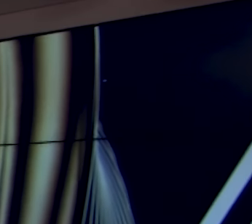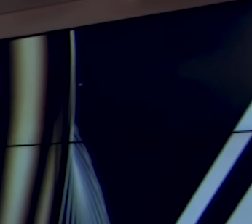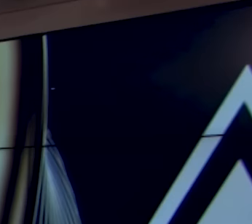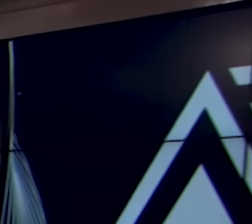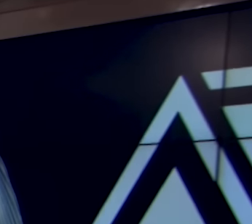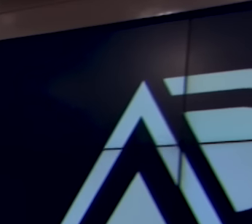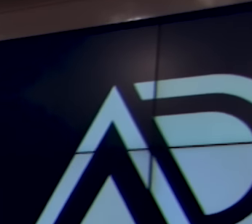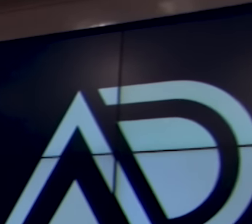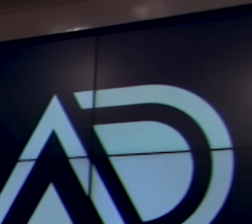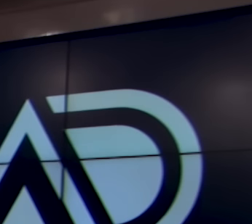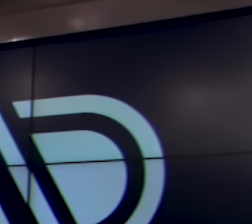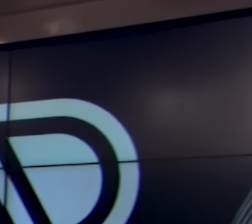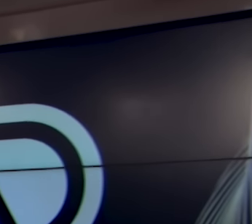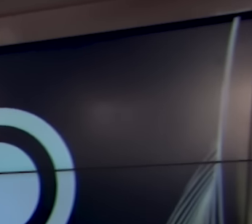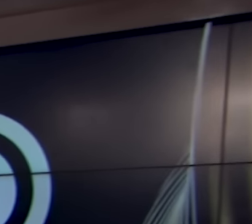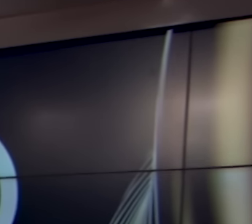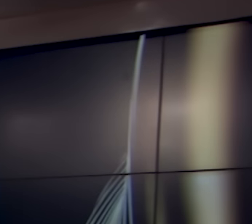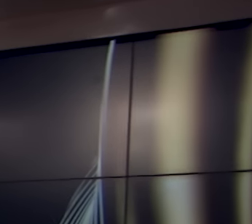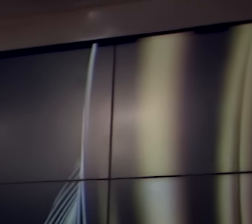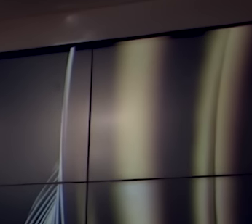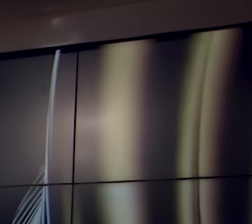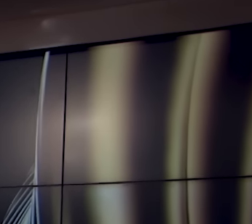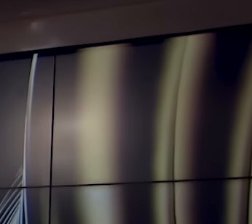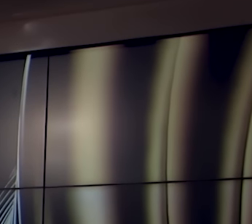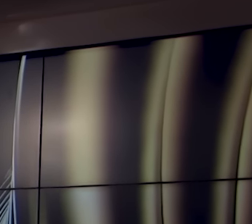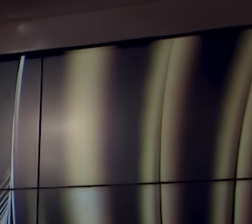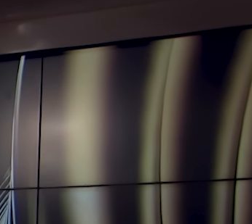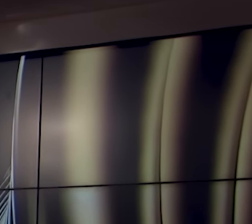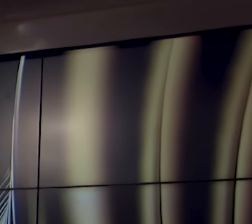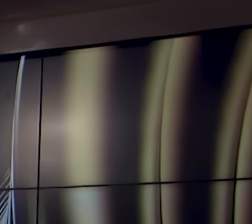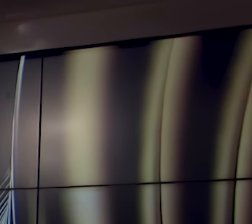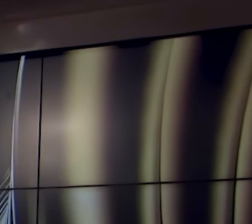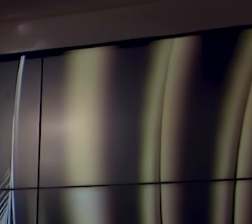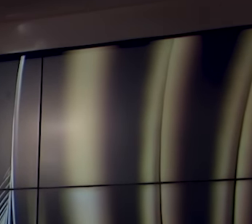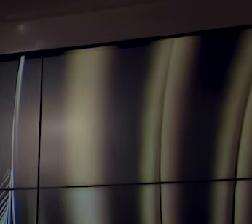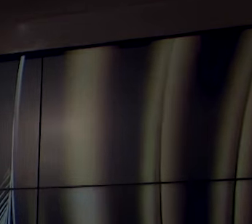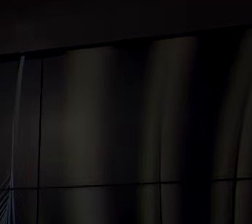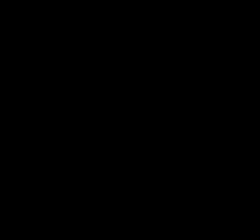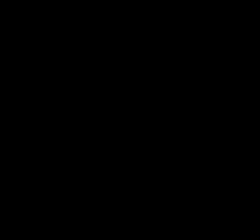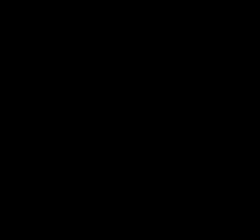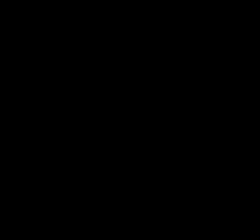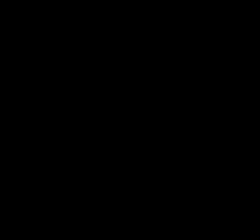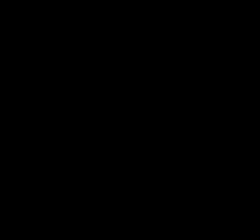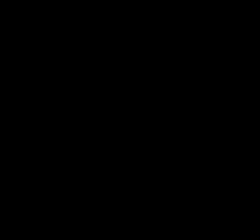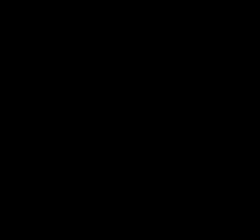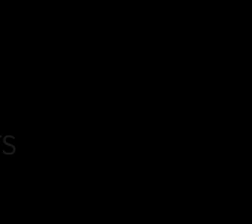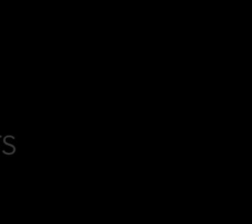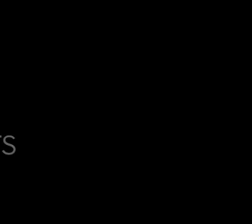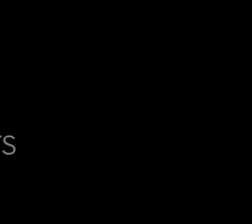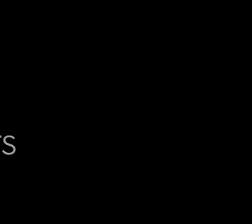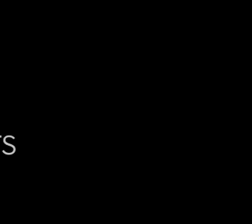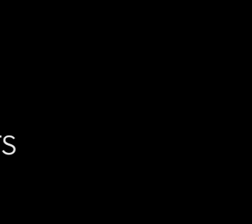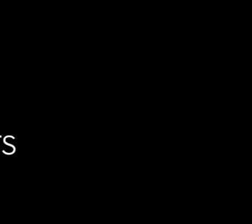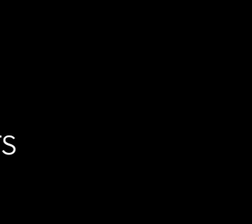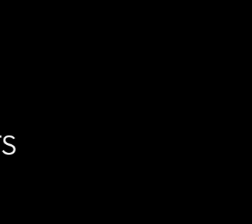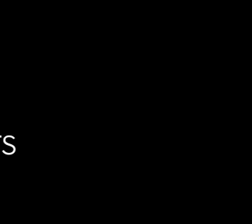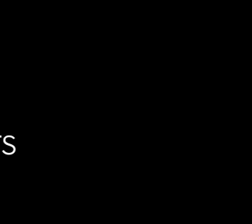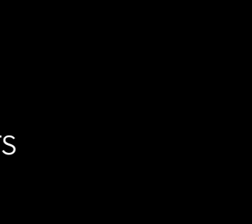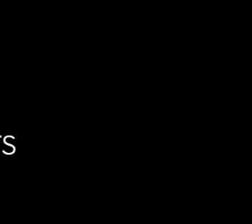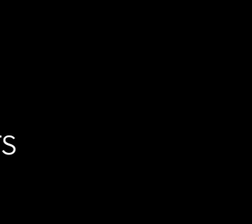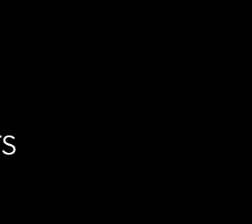The 2024 AD Awards Gala, presented by the American Council of the Blind. With special thanks to